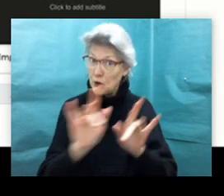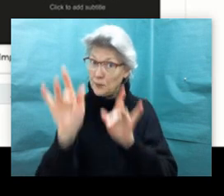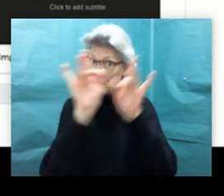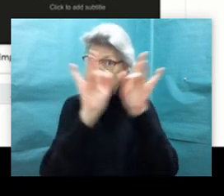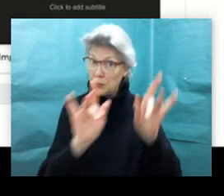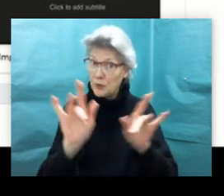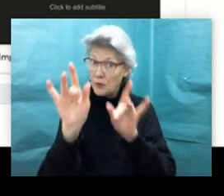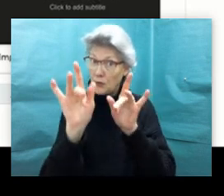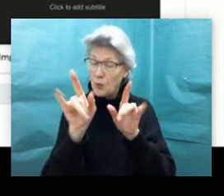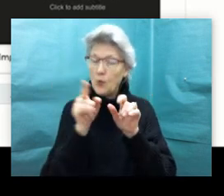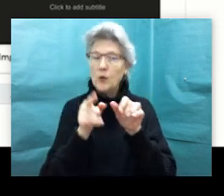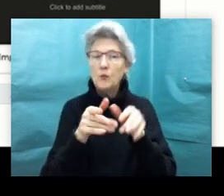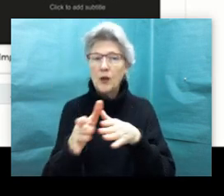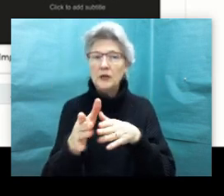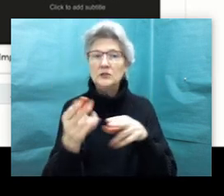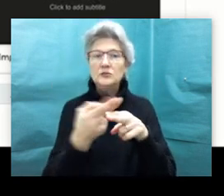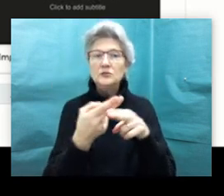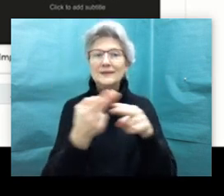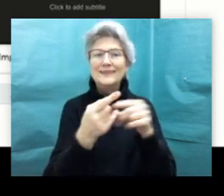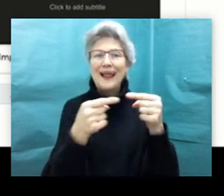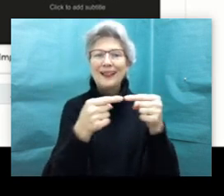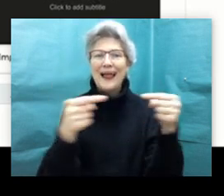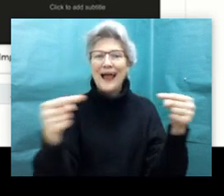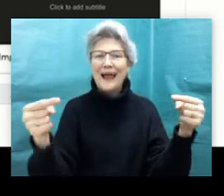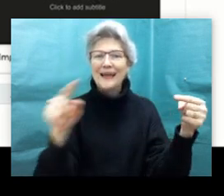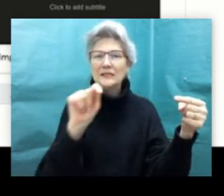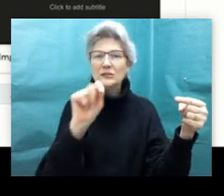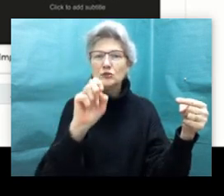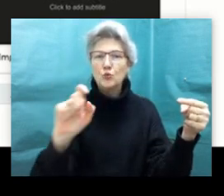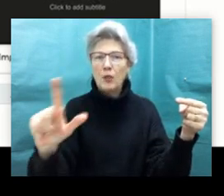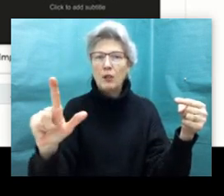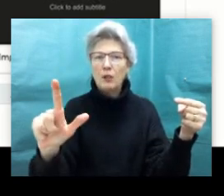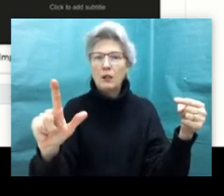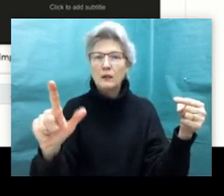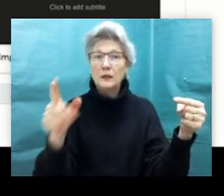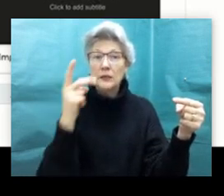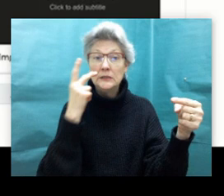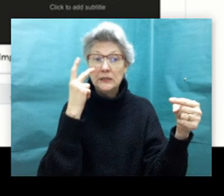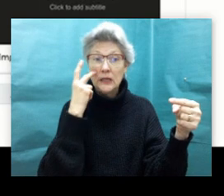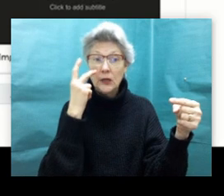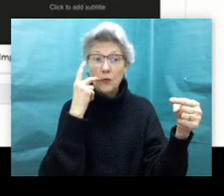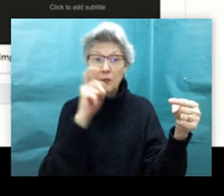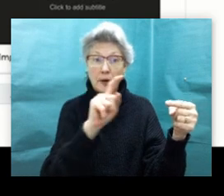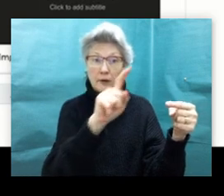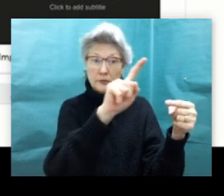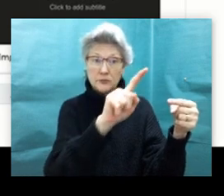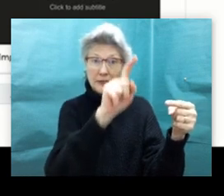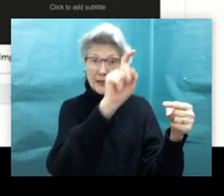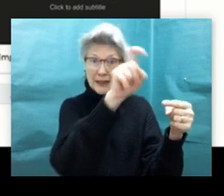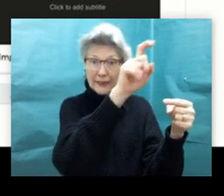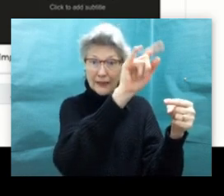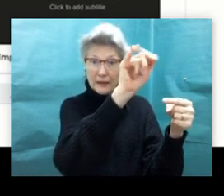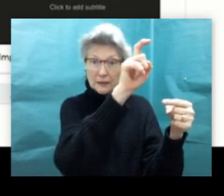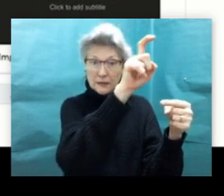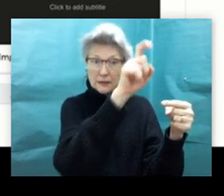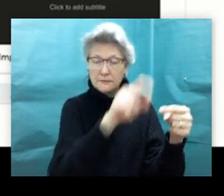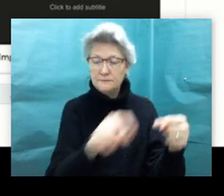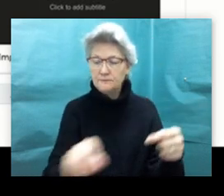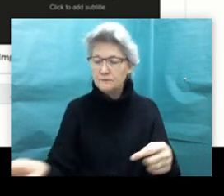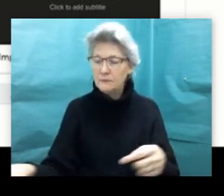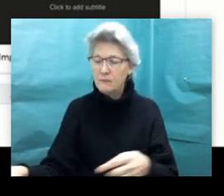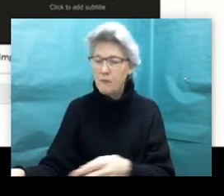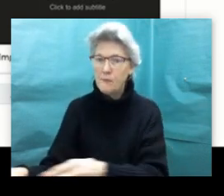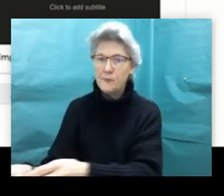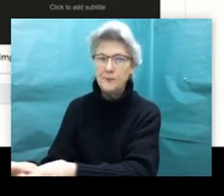ways is to use the line tool. So you'll see where my cursor is up here, the line tool. If you click it, you have